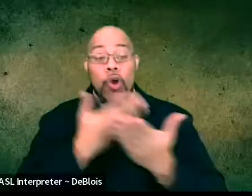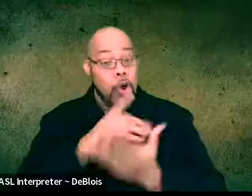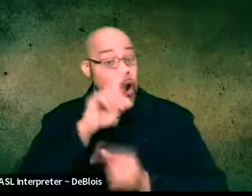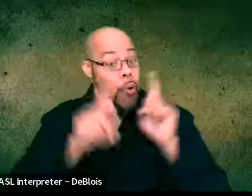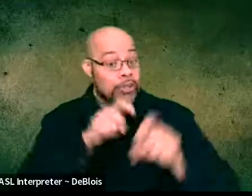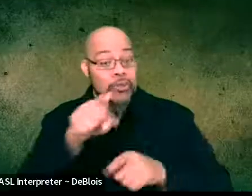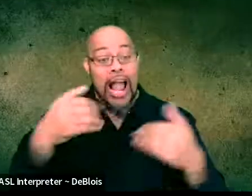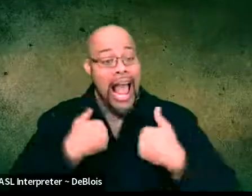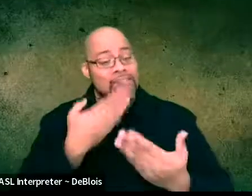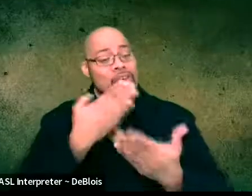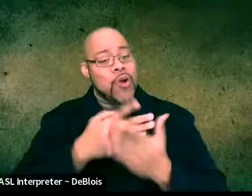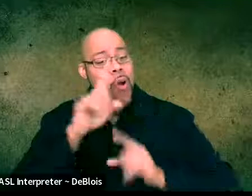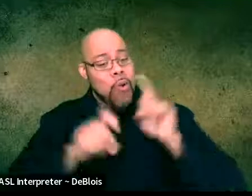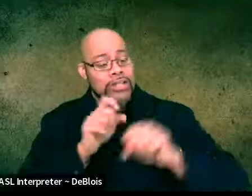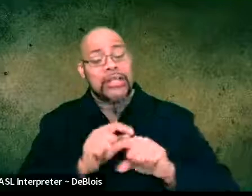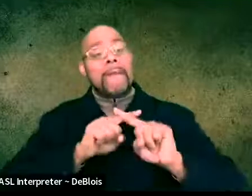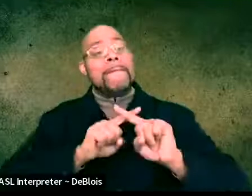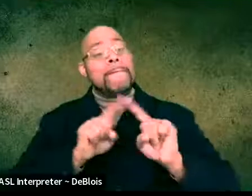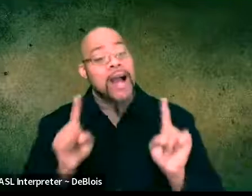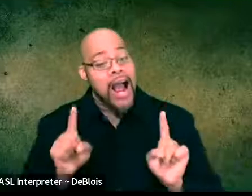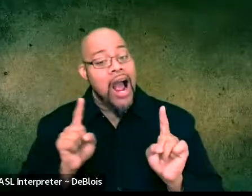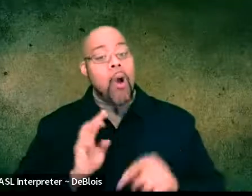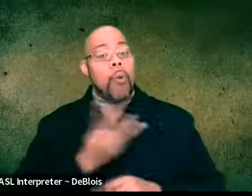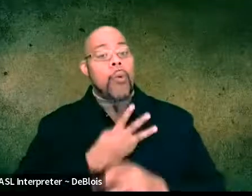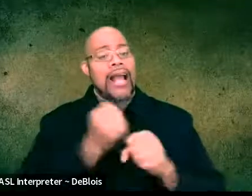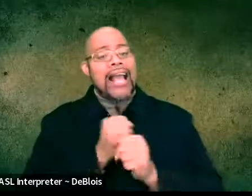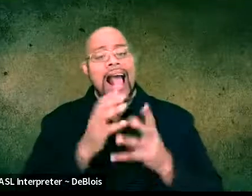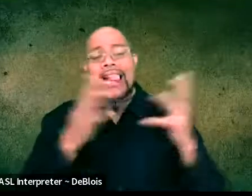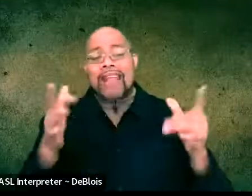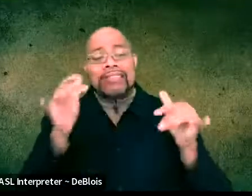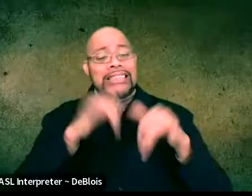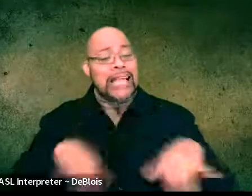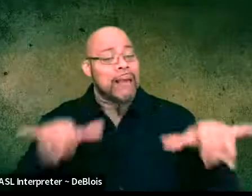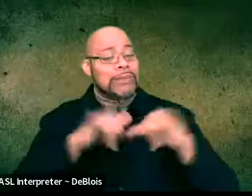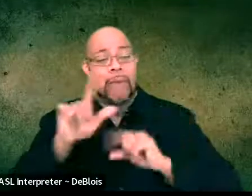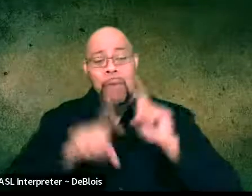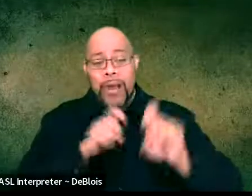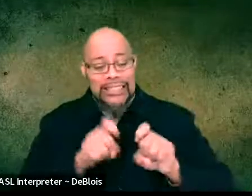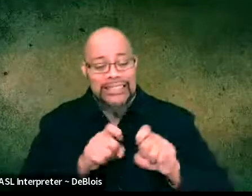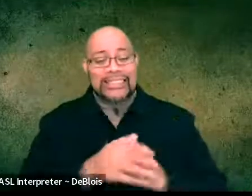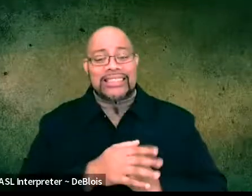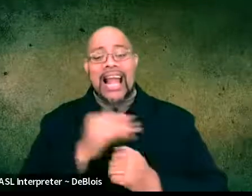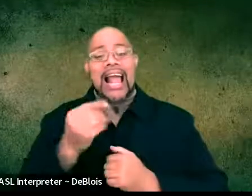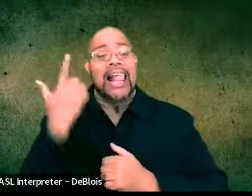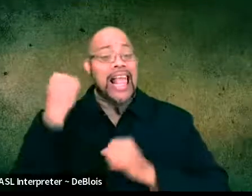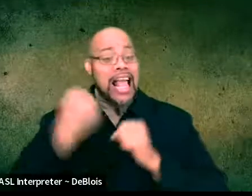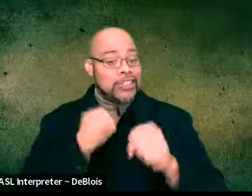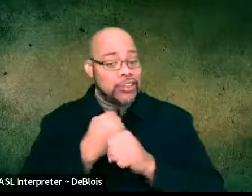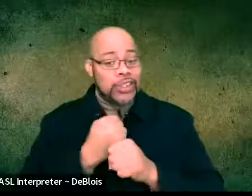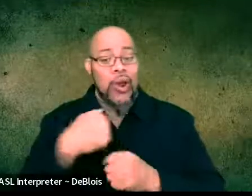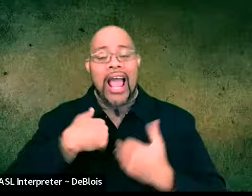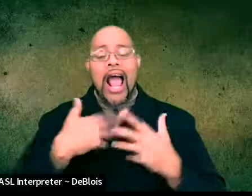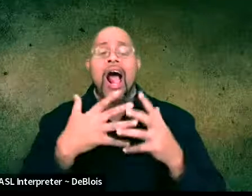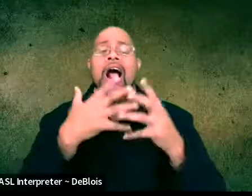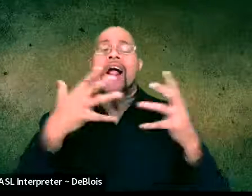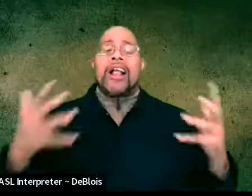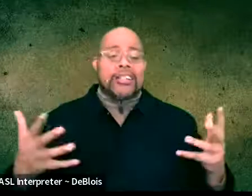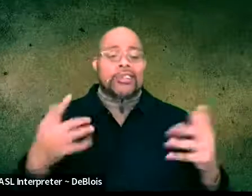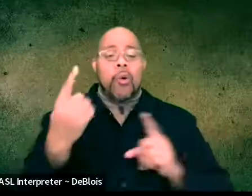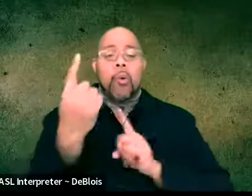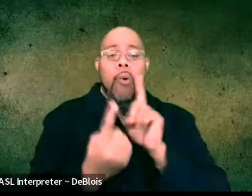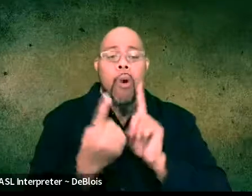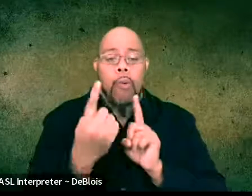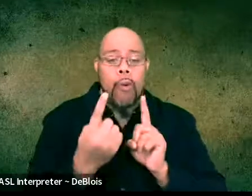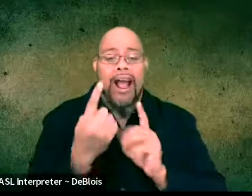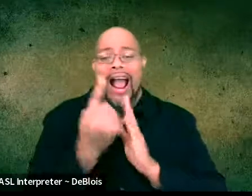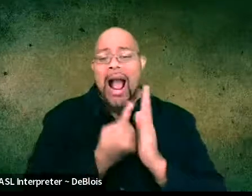a lot of the same questions. And last year, we had a lot of one-on-one meetings, hours and hours and hours of